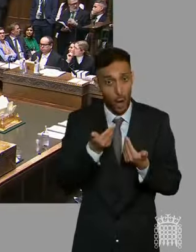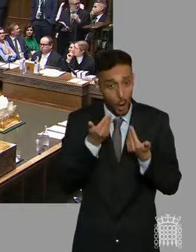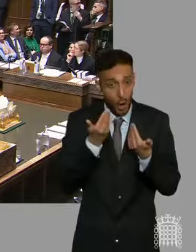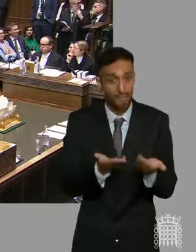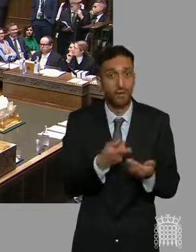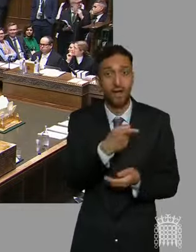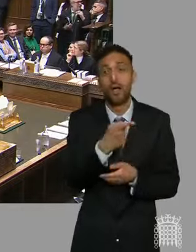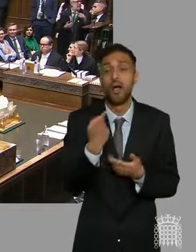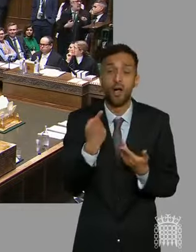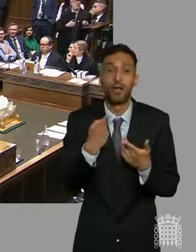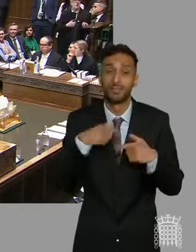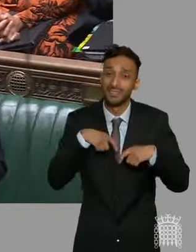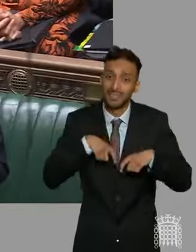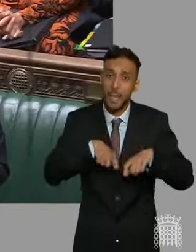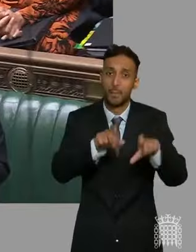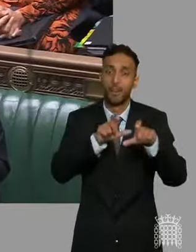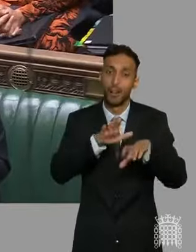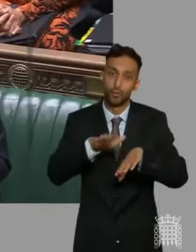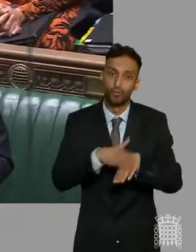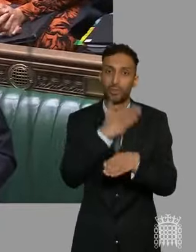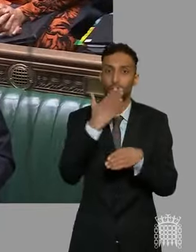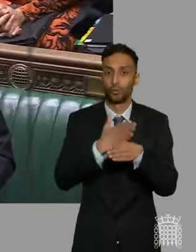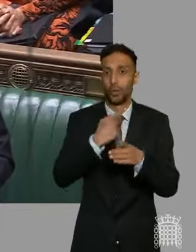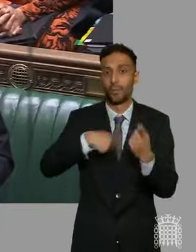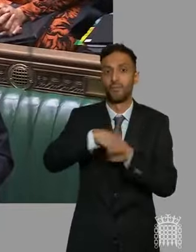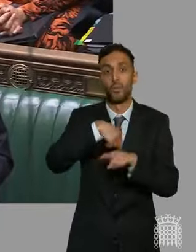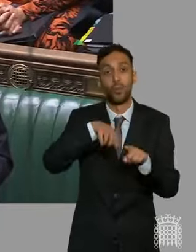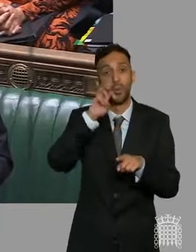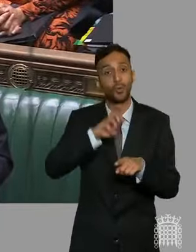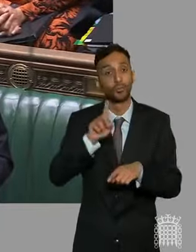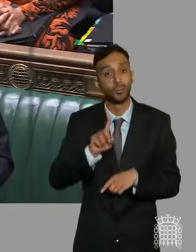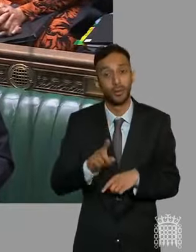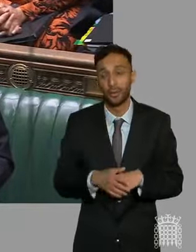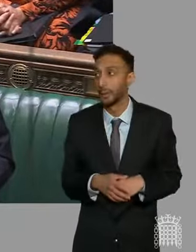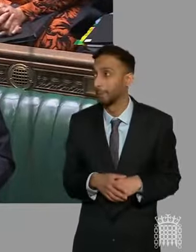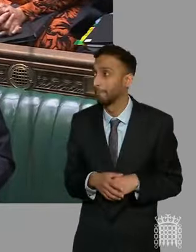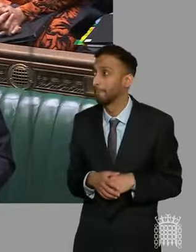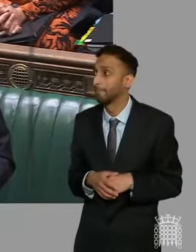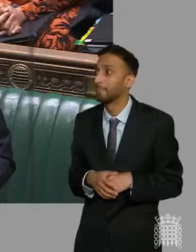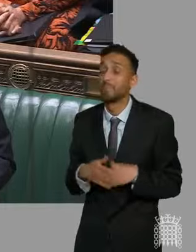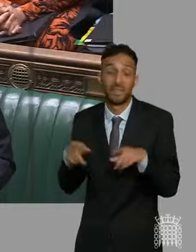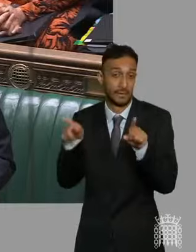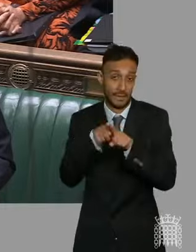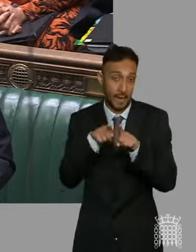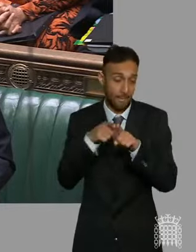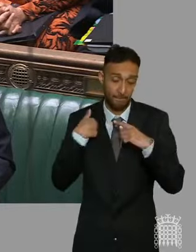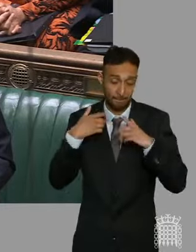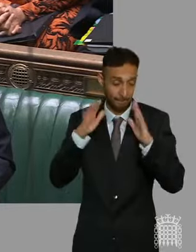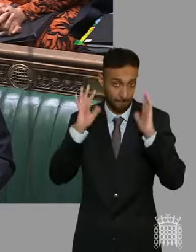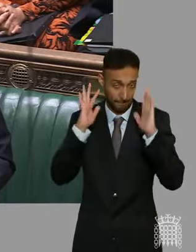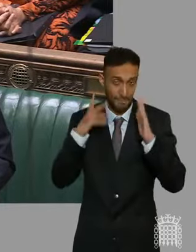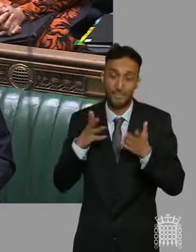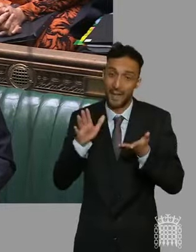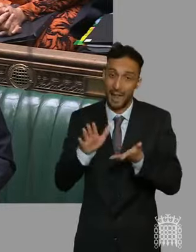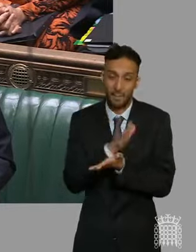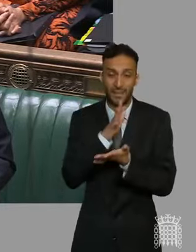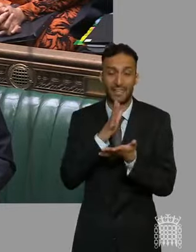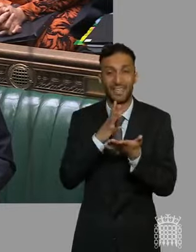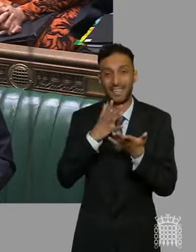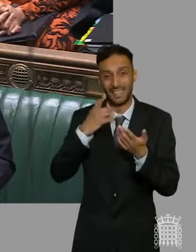and her constituents a very happy St David's Day and join her in welcoming this significant new investment into